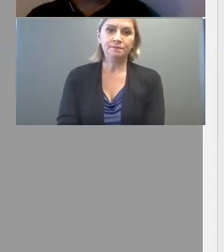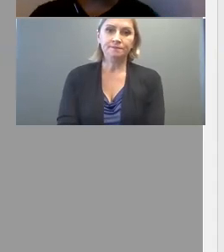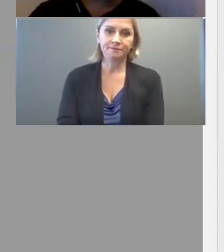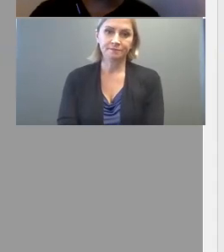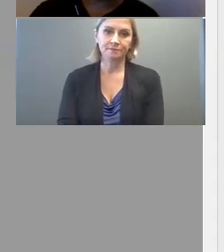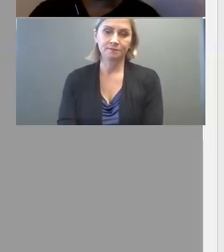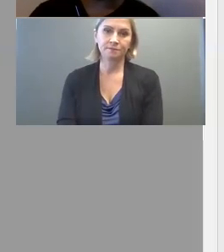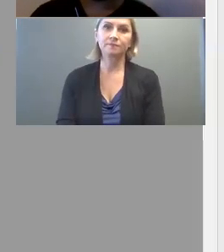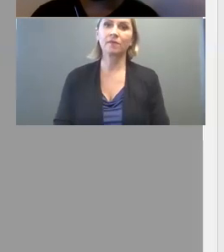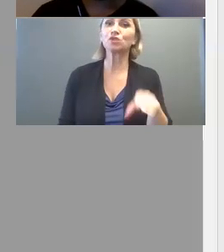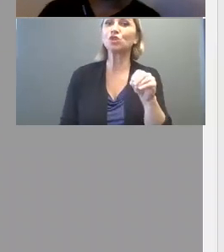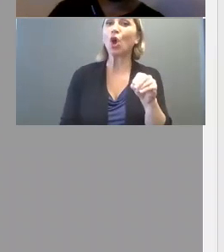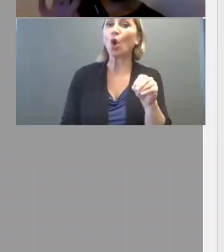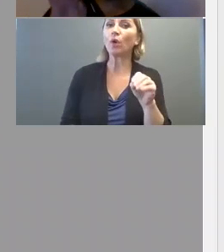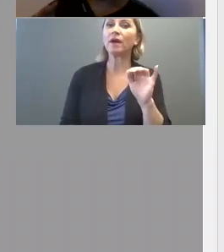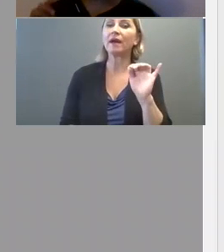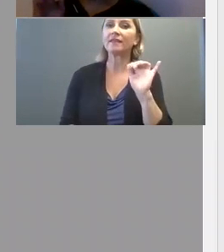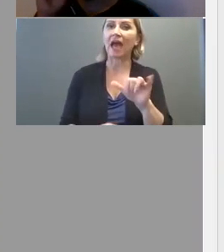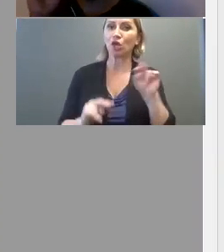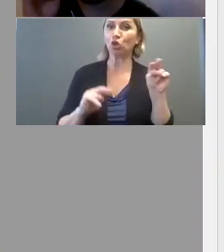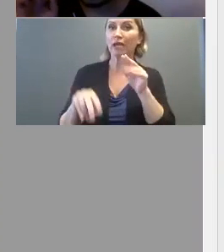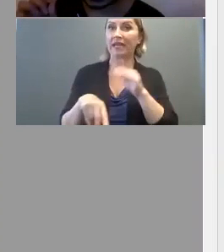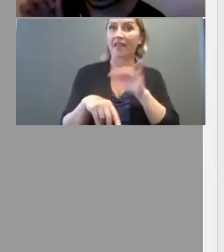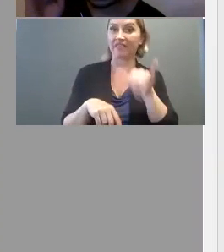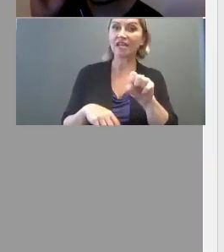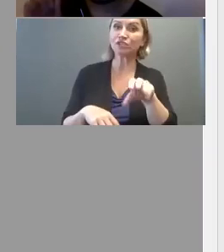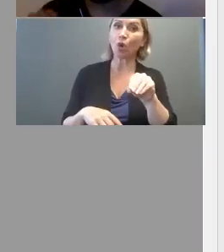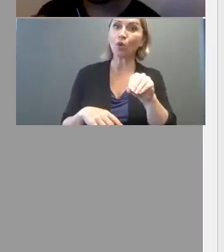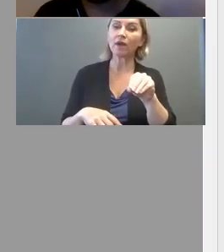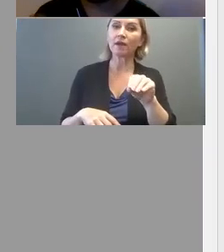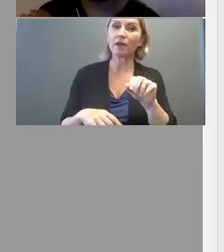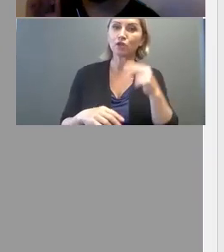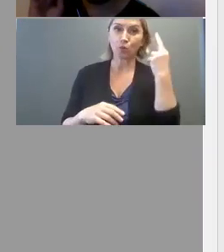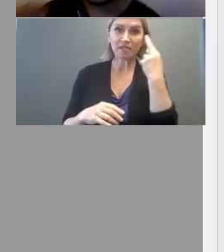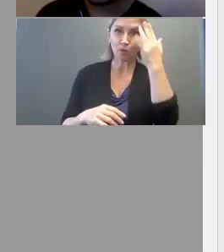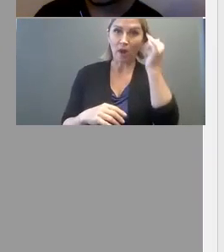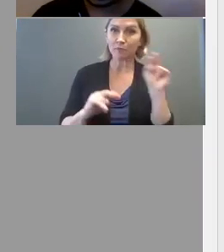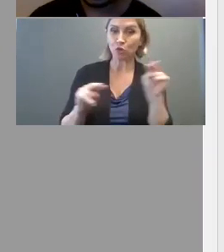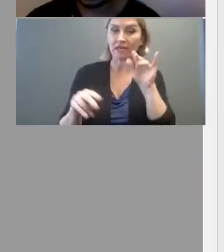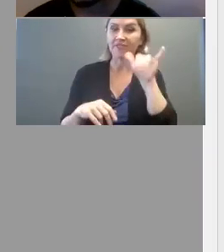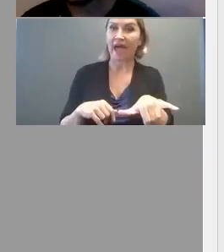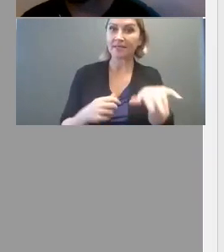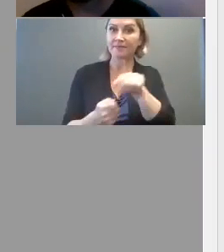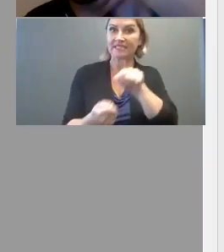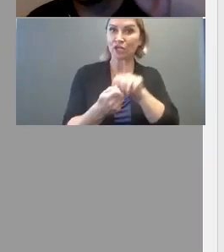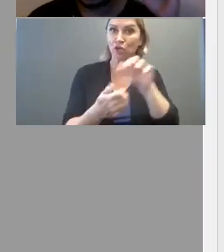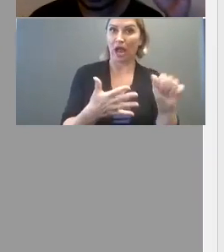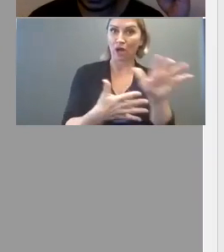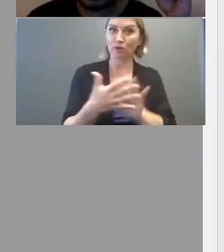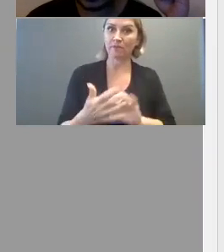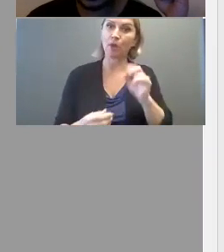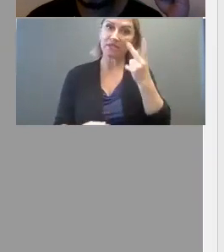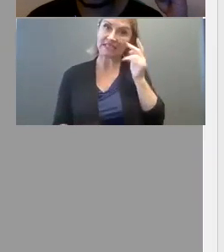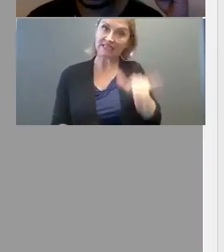Right, so the reason I'm looking at this, so you guys agree. So the reason I'm looking at this particular algorithm is that we see that